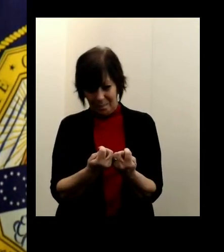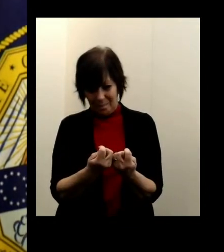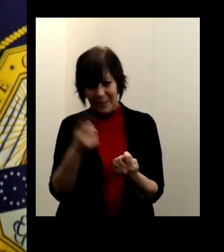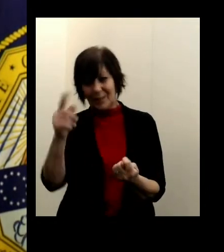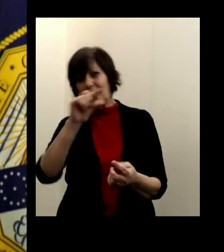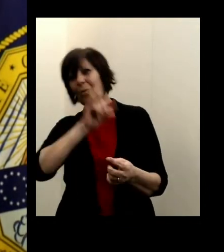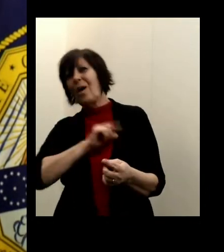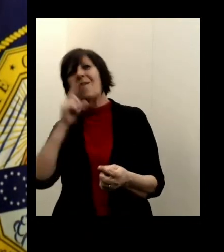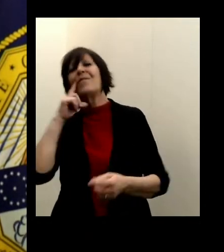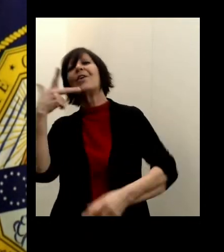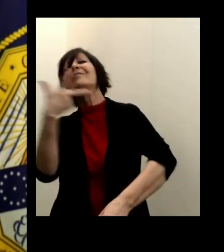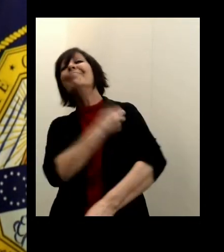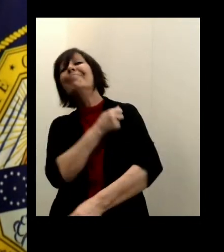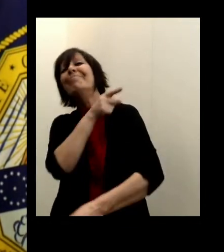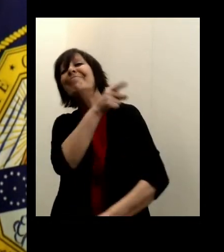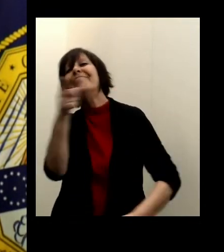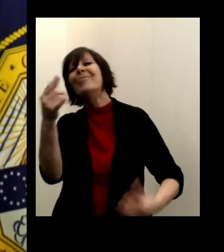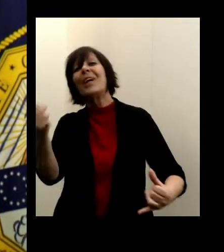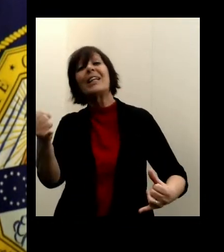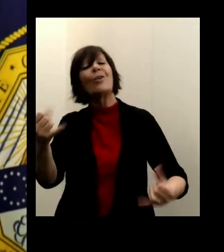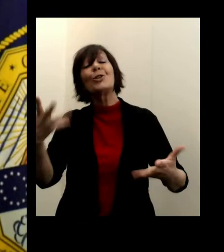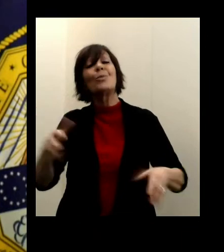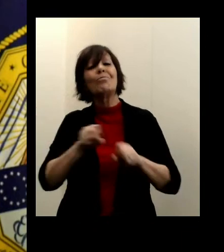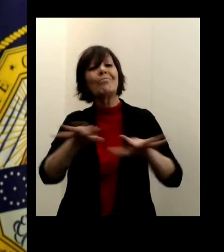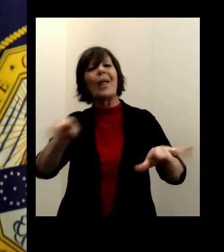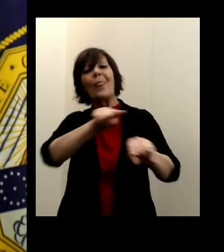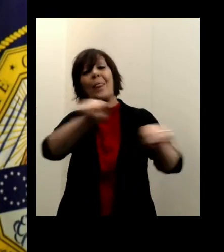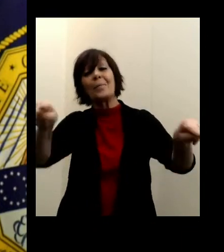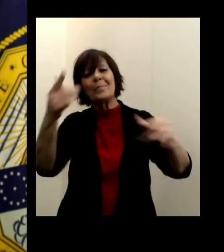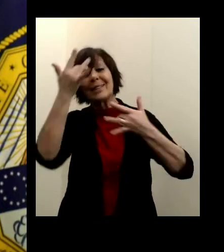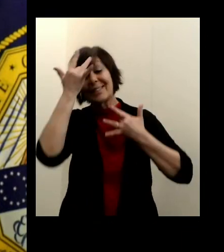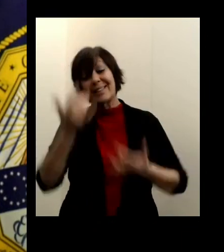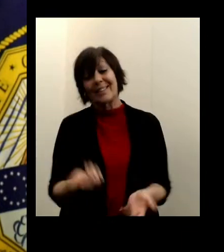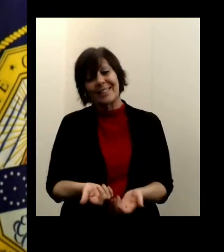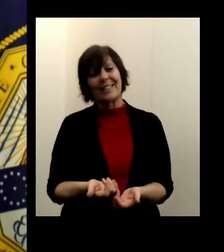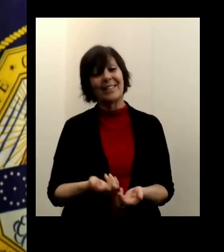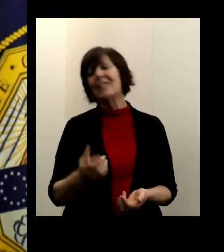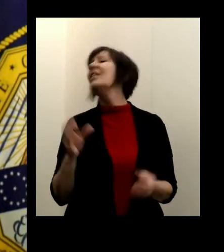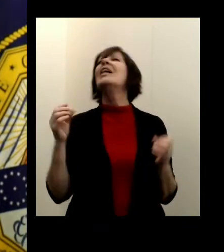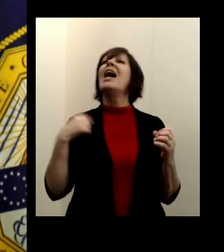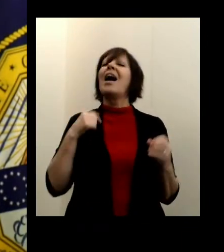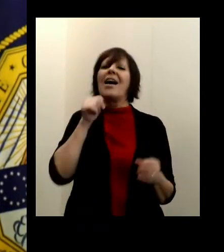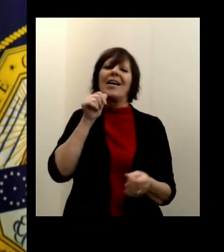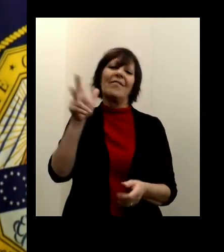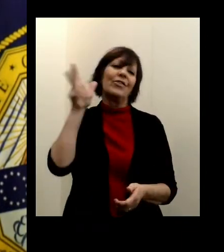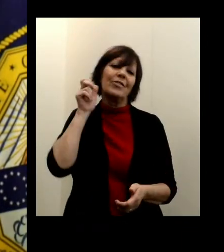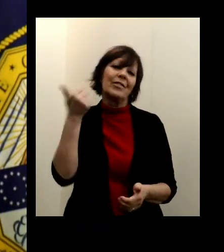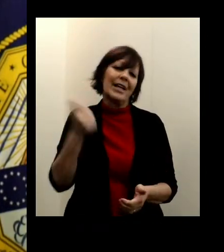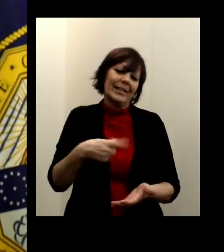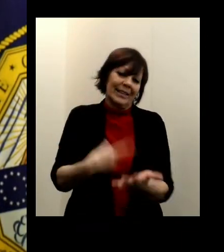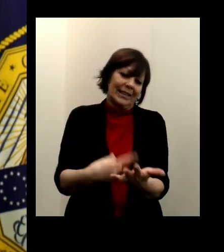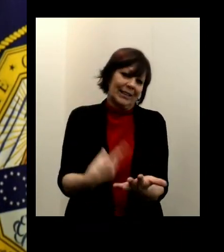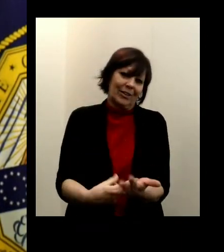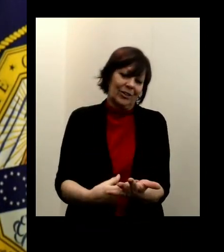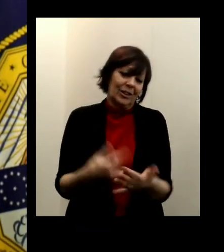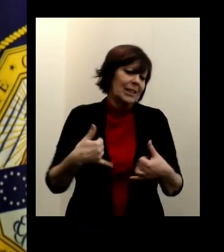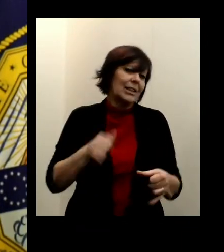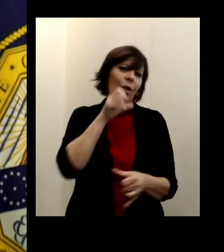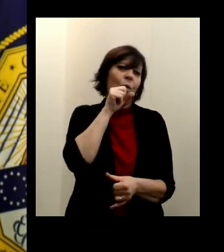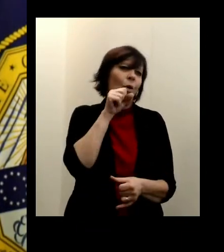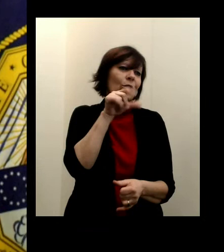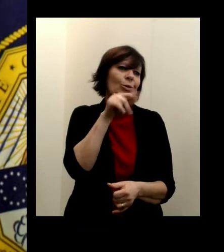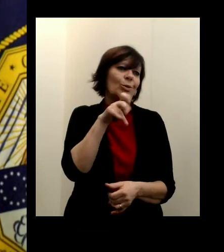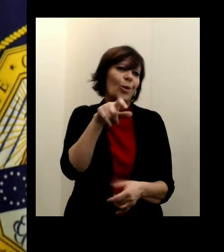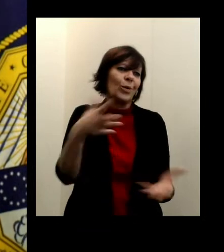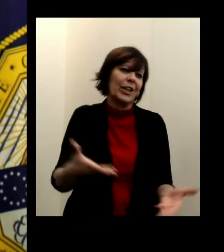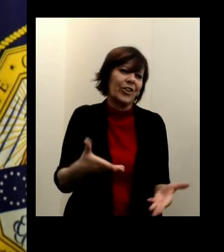They certainly would not at this point. But I don't think there's any discussion at this point, as we are still in an orange zone in Erie